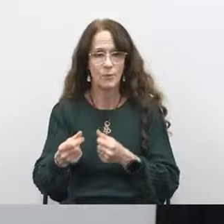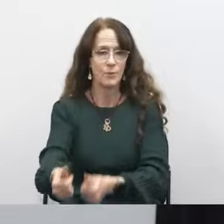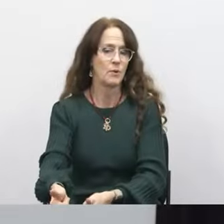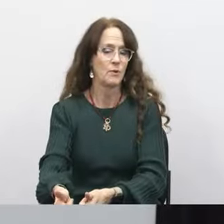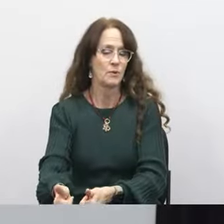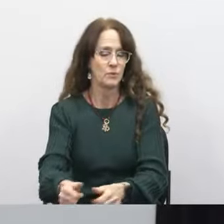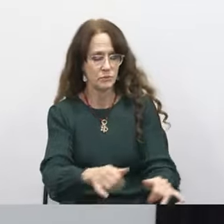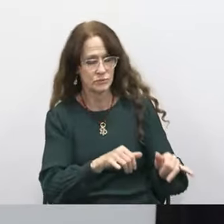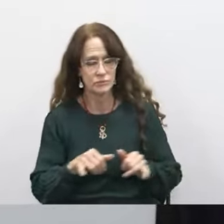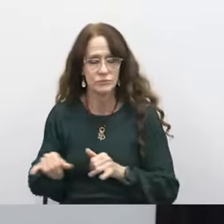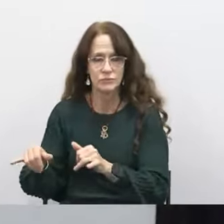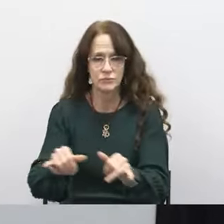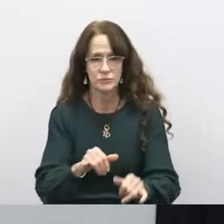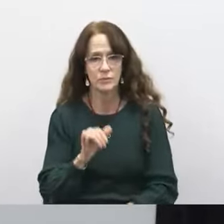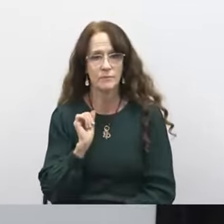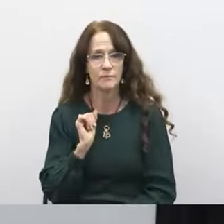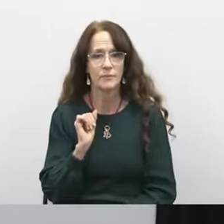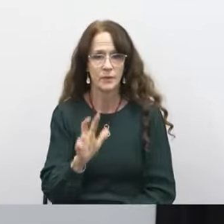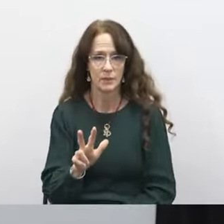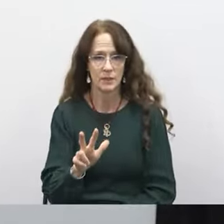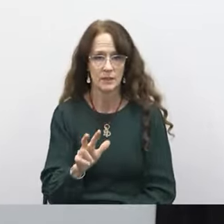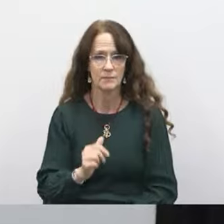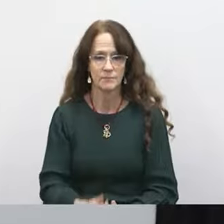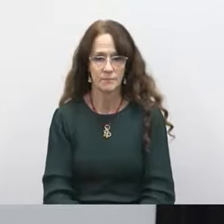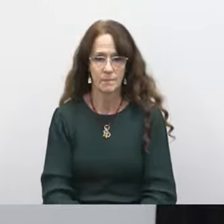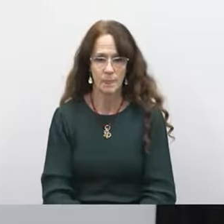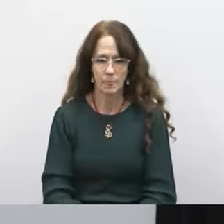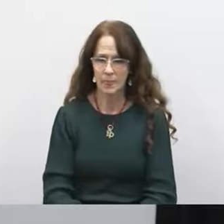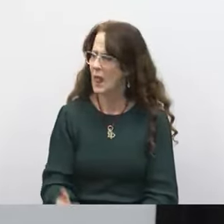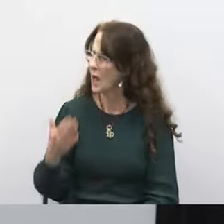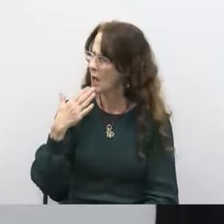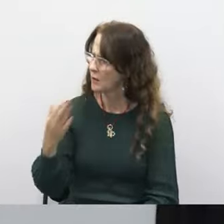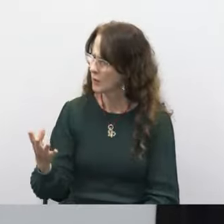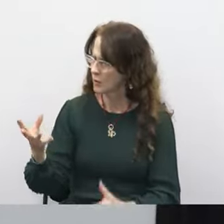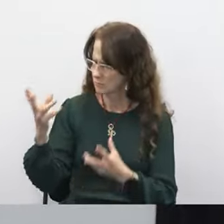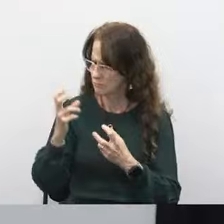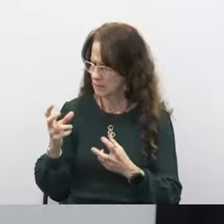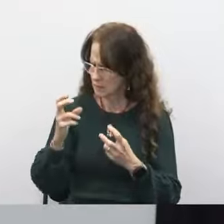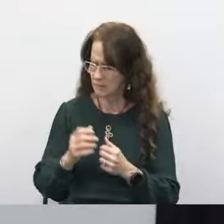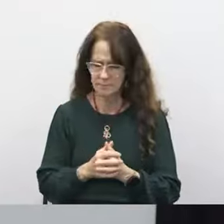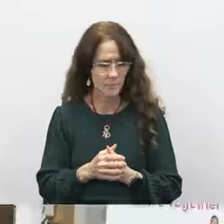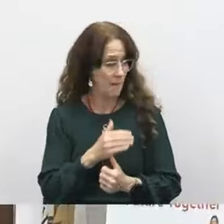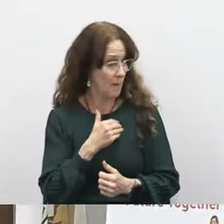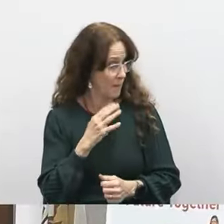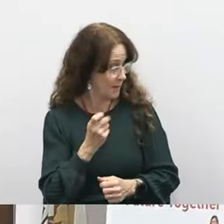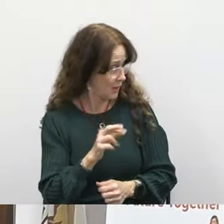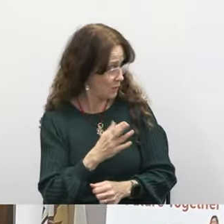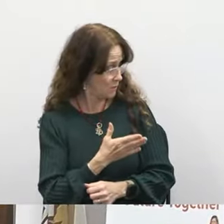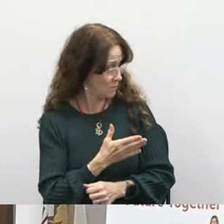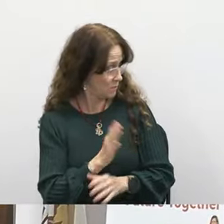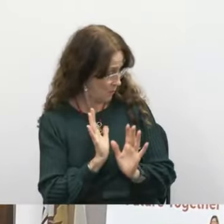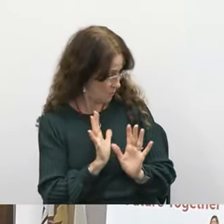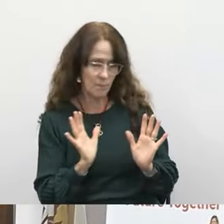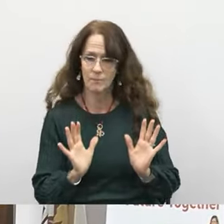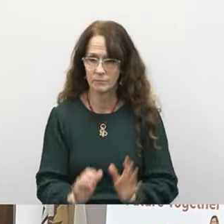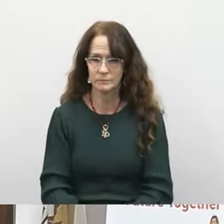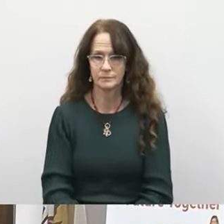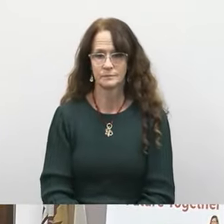to 3. That's good to hear. Member Miller, did you have something? No.